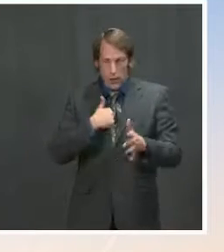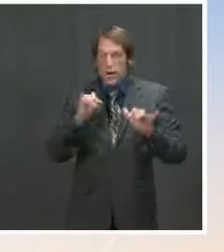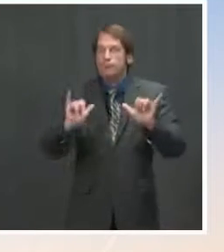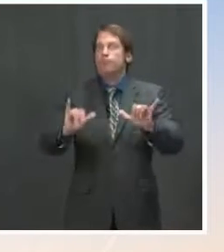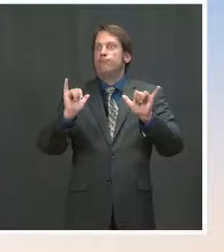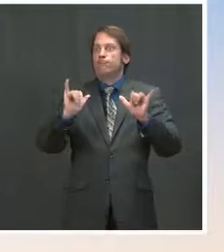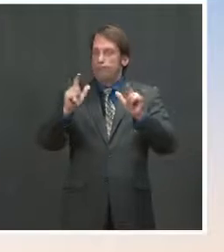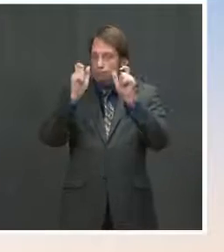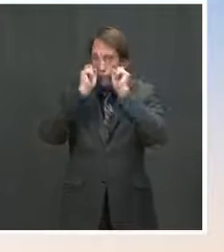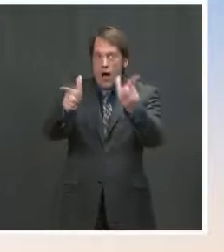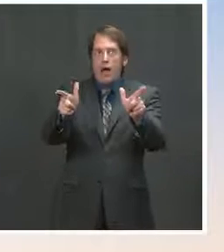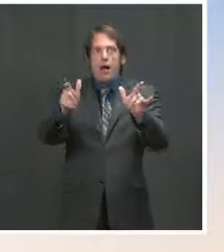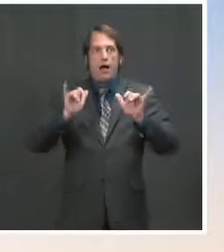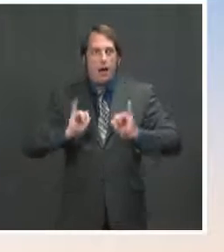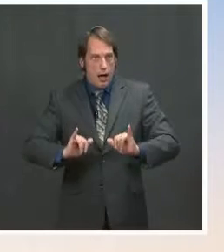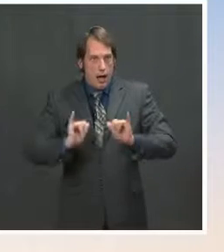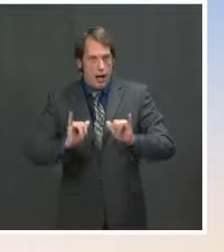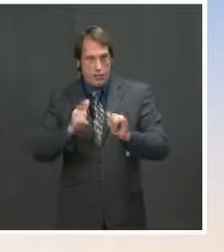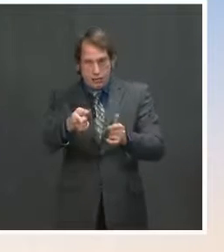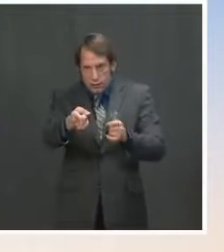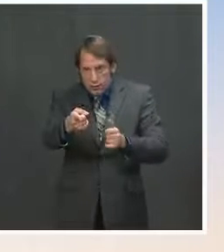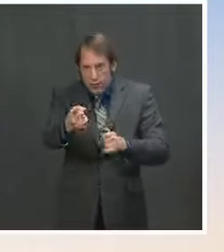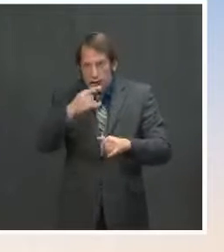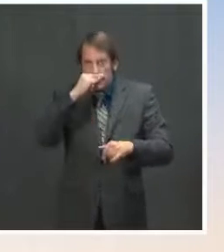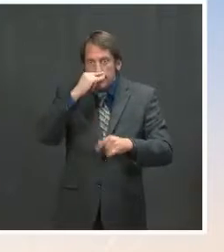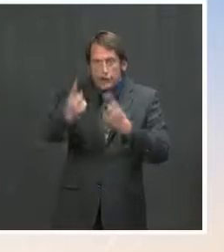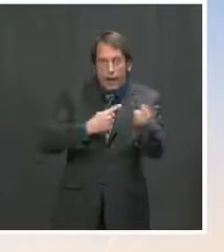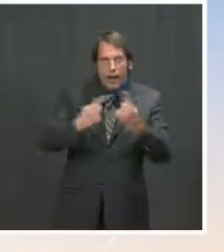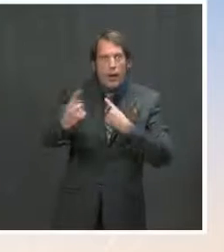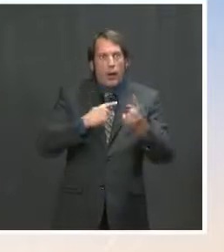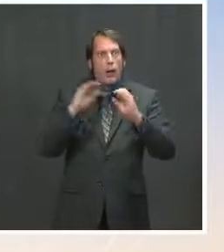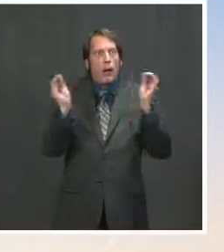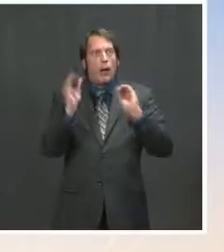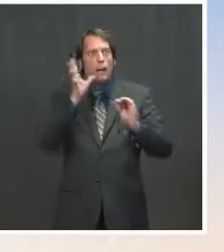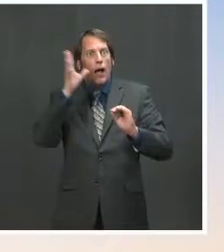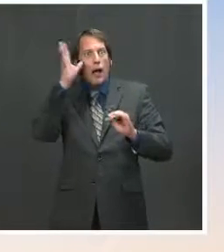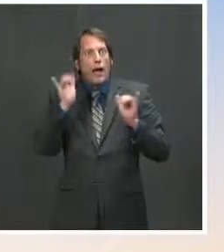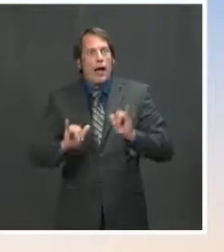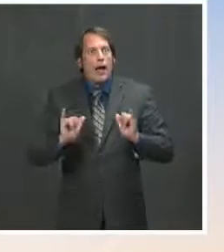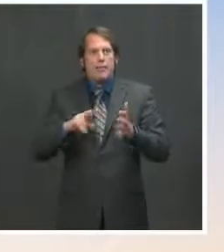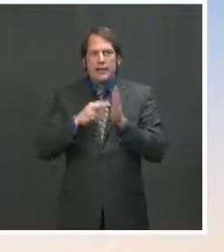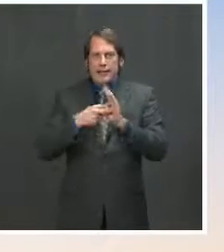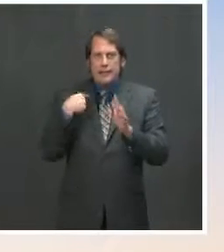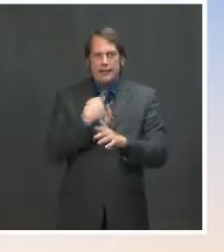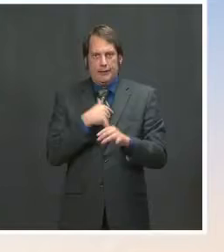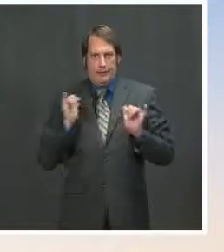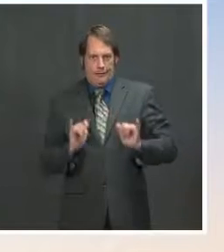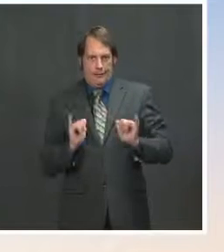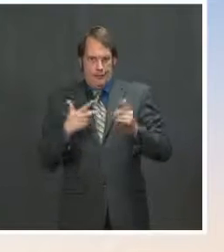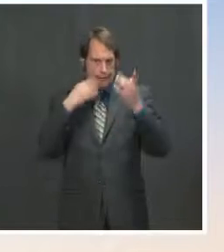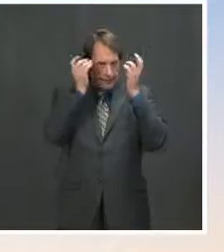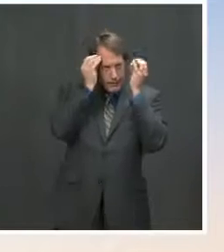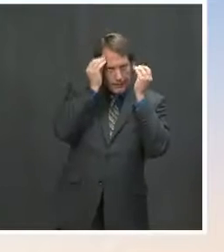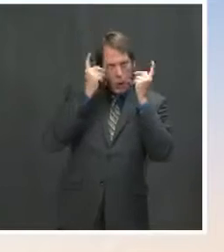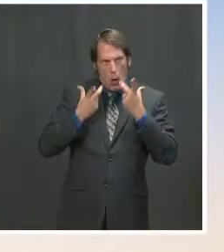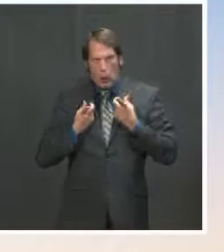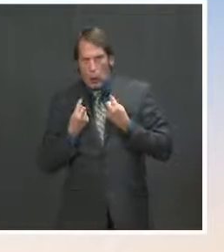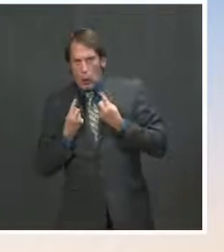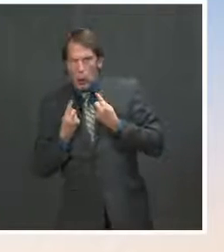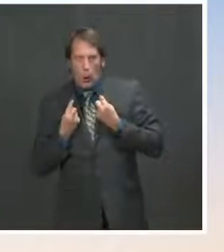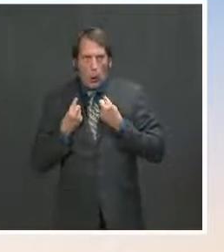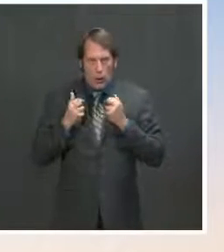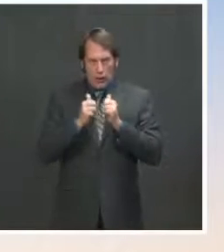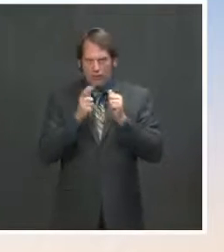anticipated. The second factor was that it took us some time to recognize how hollowed out these systems